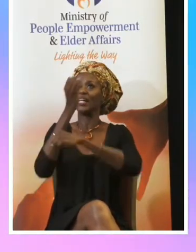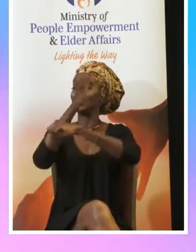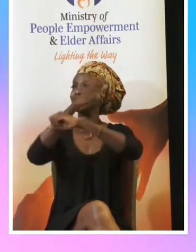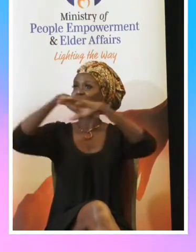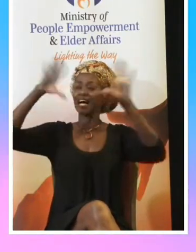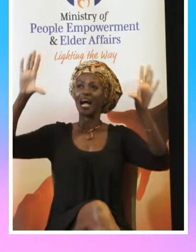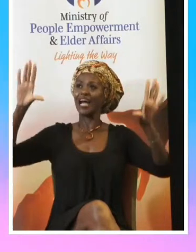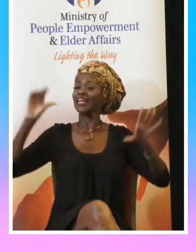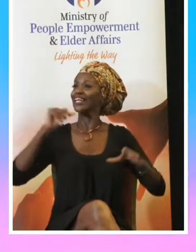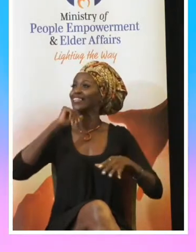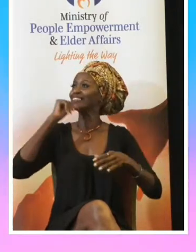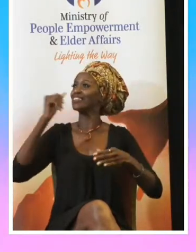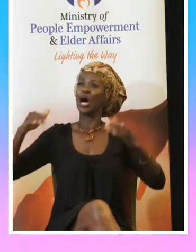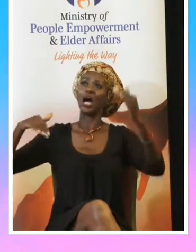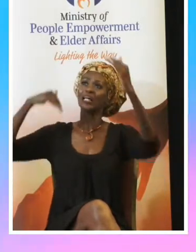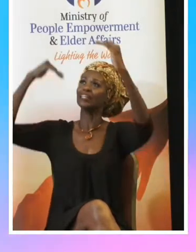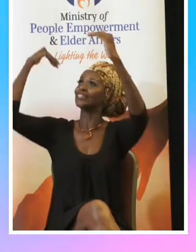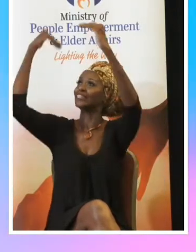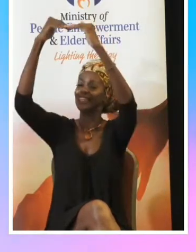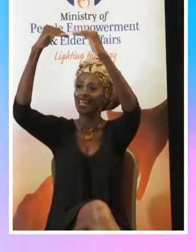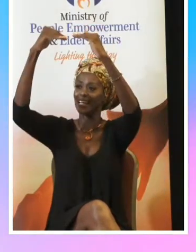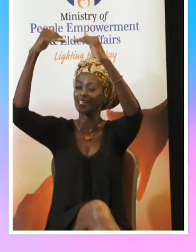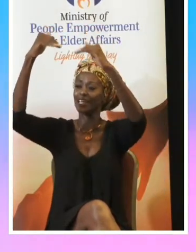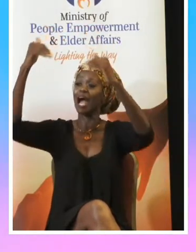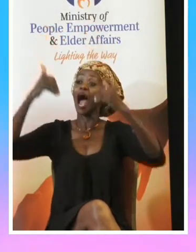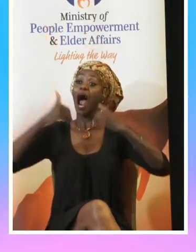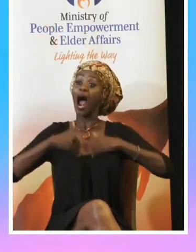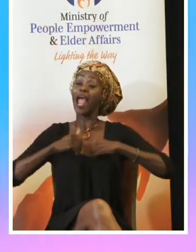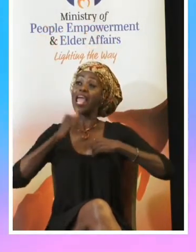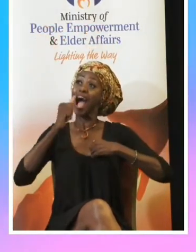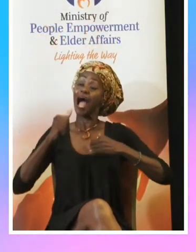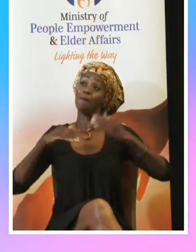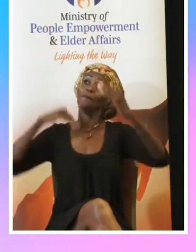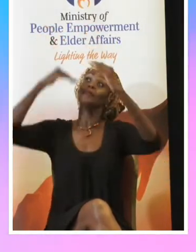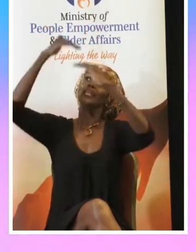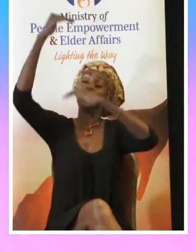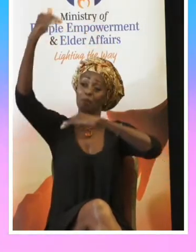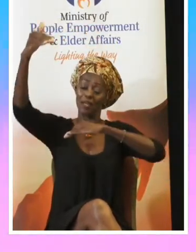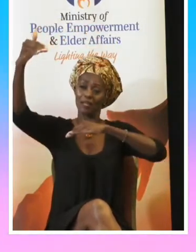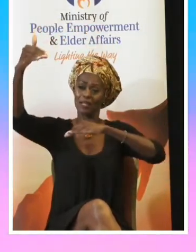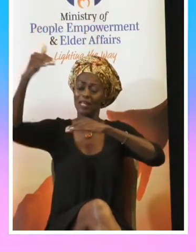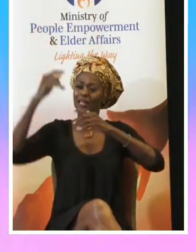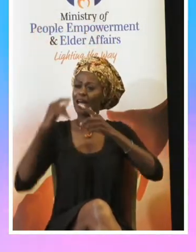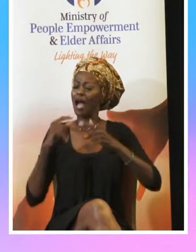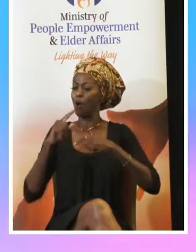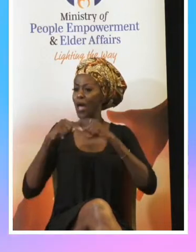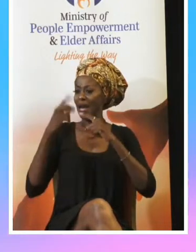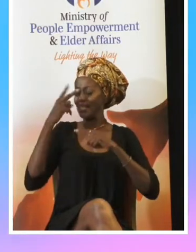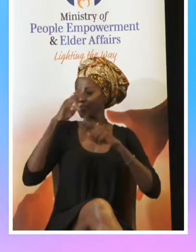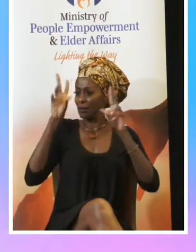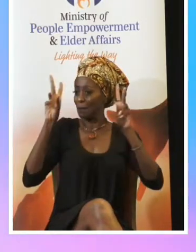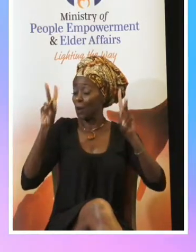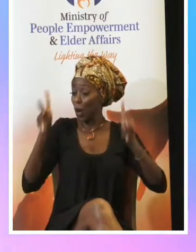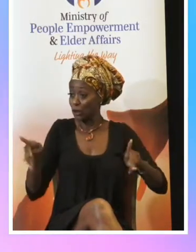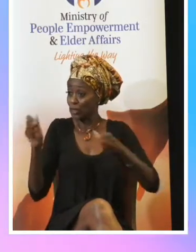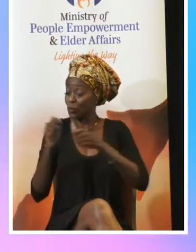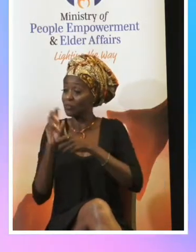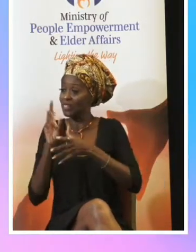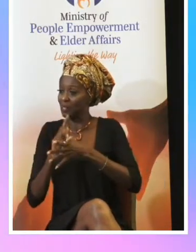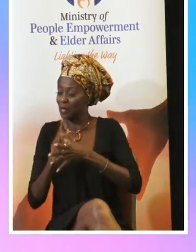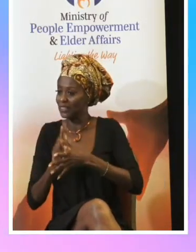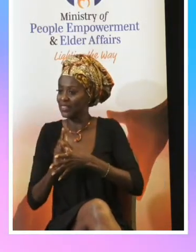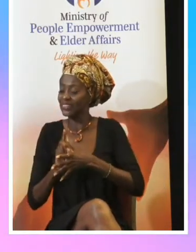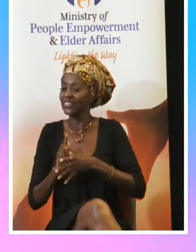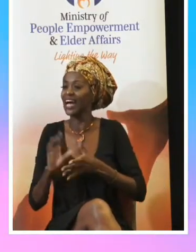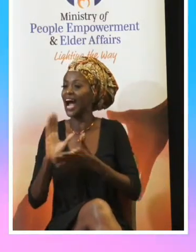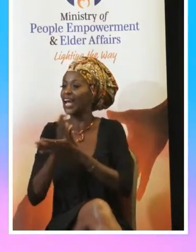I am, and I remember that. And when I see persons with disabilities, I give it to them. And I think I gave it to my client